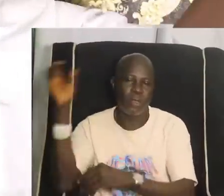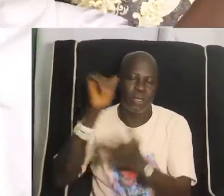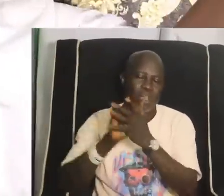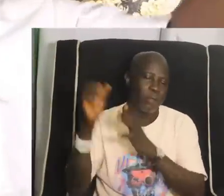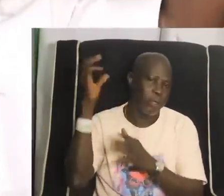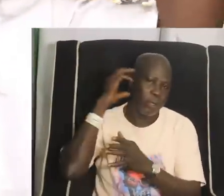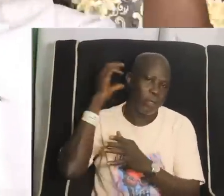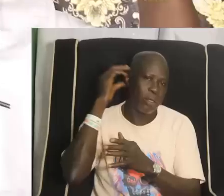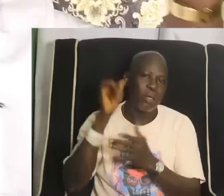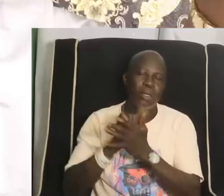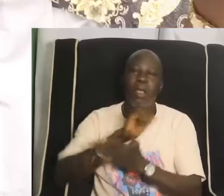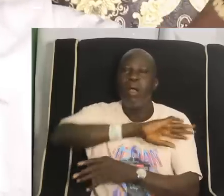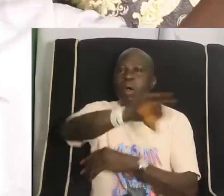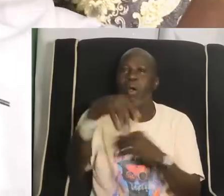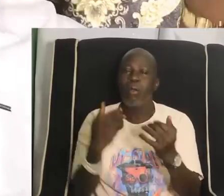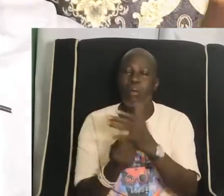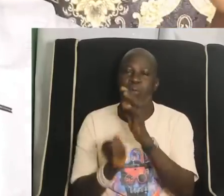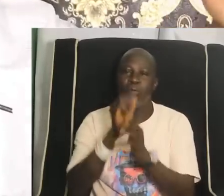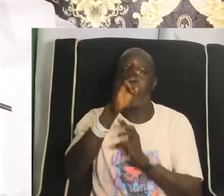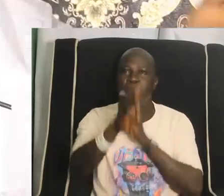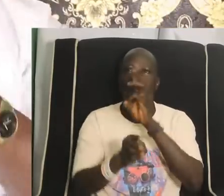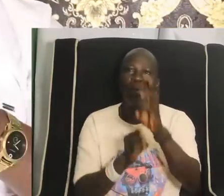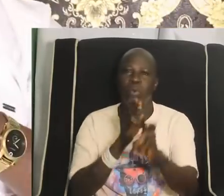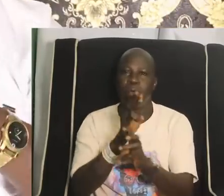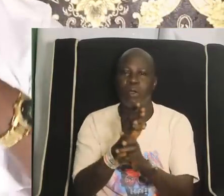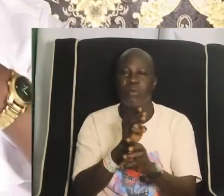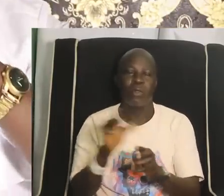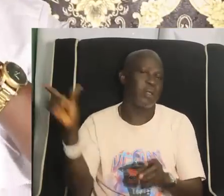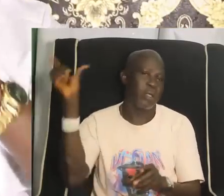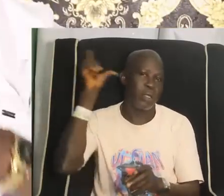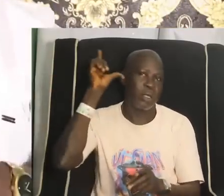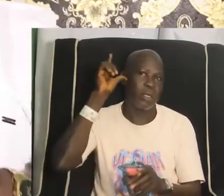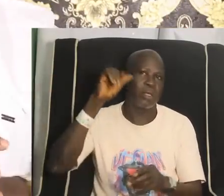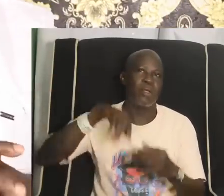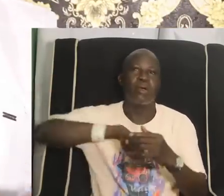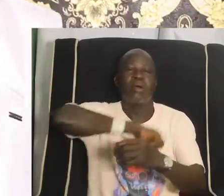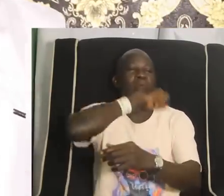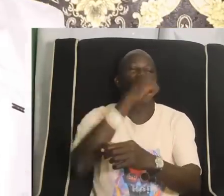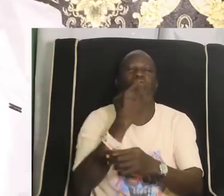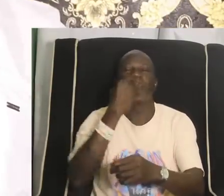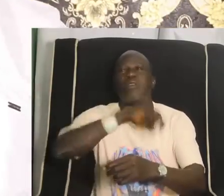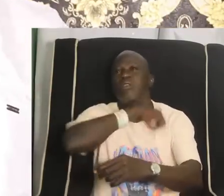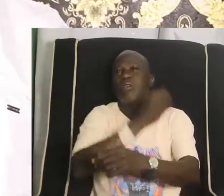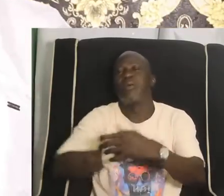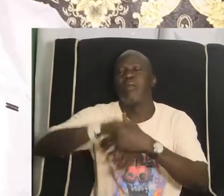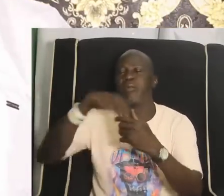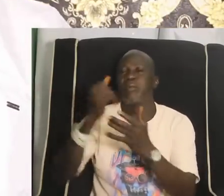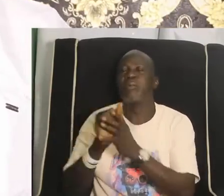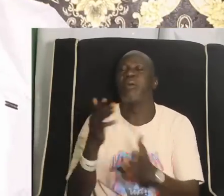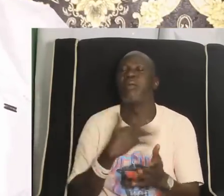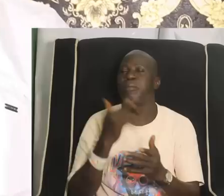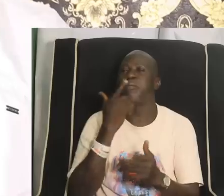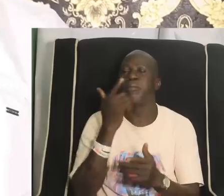everyone, I'm hearing my voice all over the world. I don't touch the cursor from my mouth. I'm